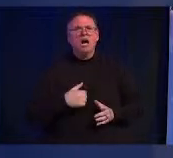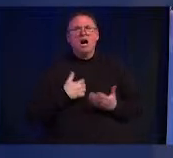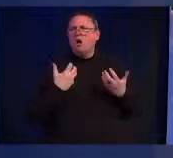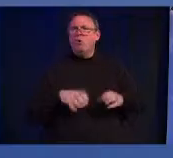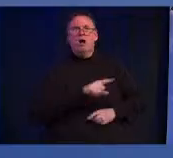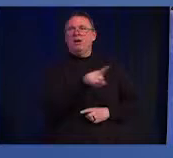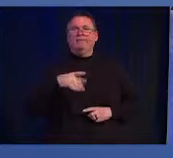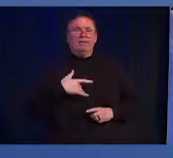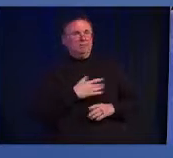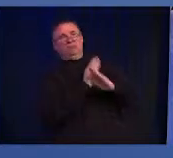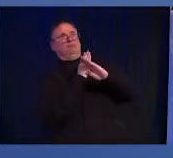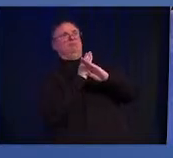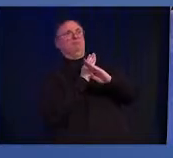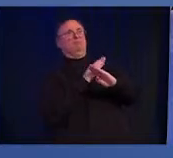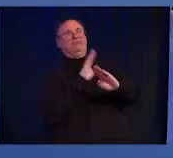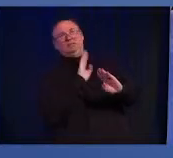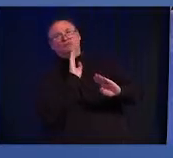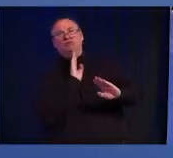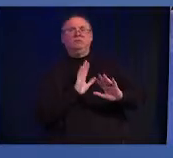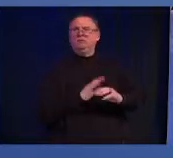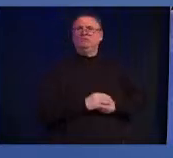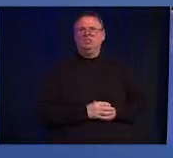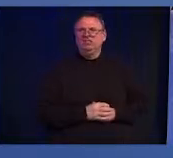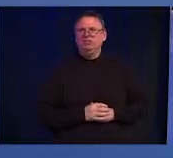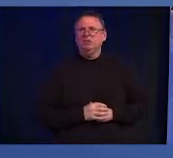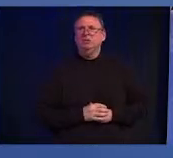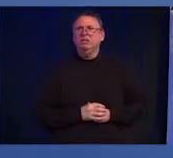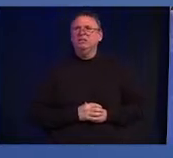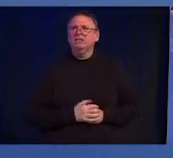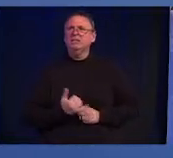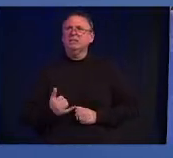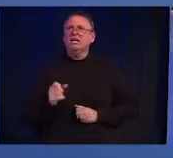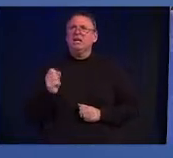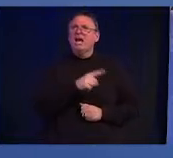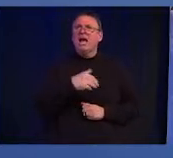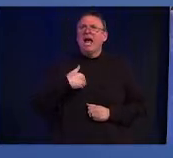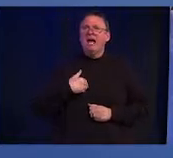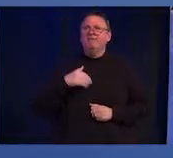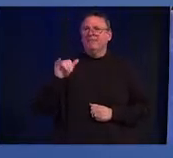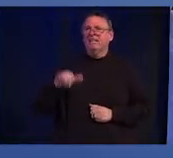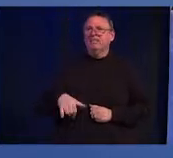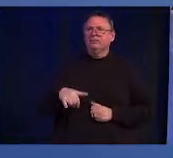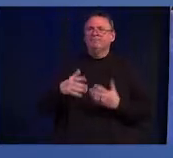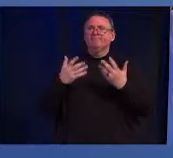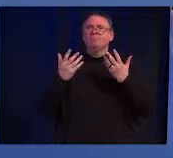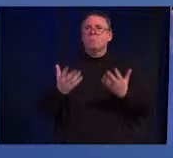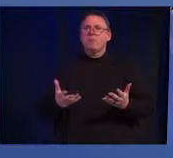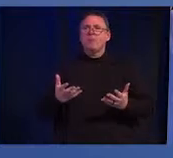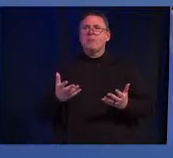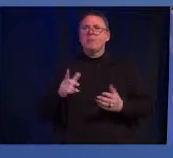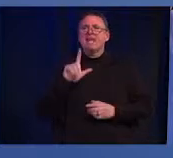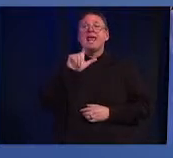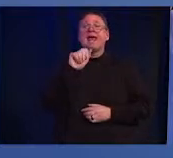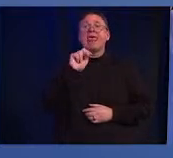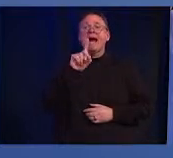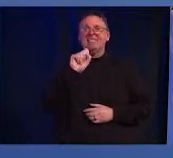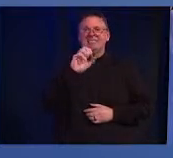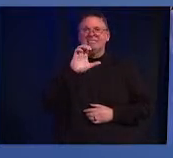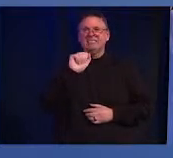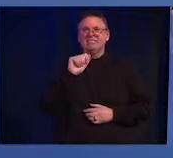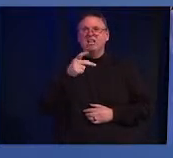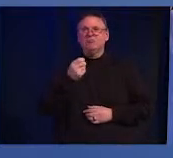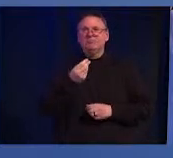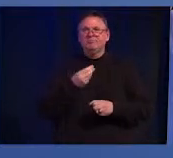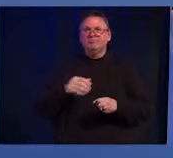them. Many Hoosier voters had questions about our polarized political landscape. Jamie, a child development director from